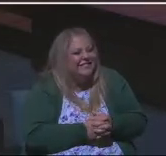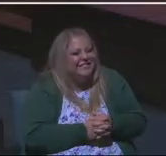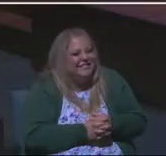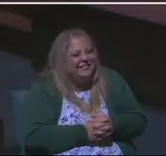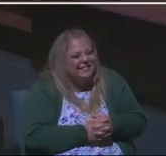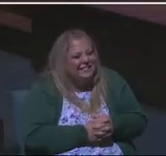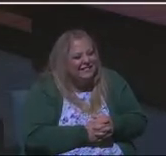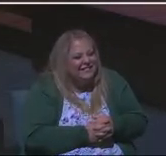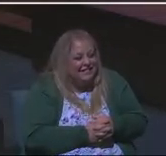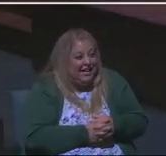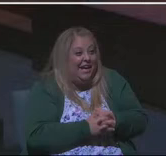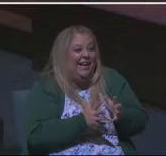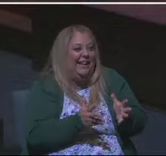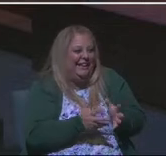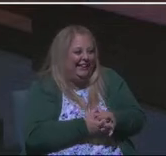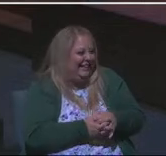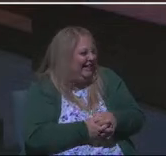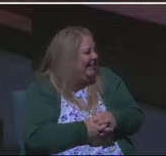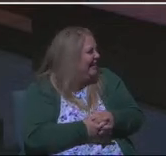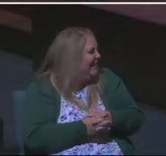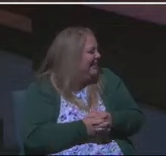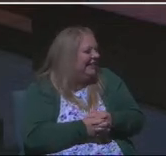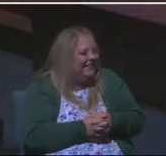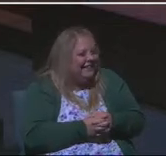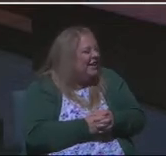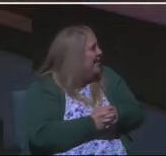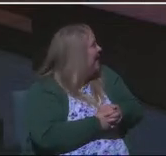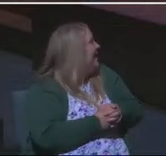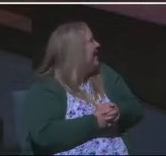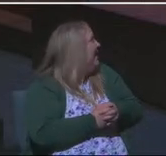Okay. When he gets back, tell him he's a sinner, okay?